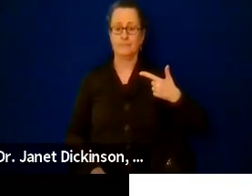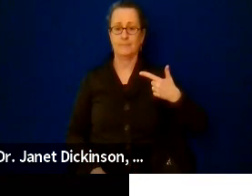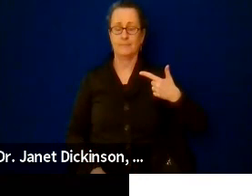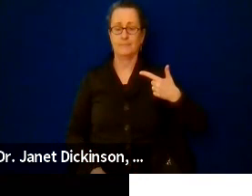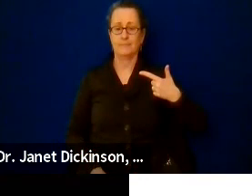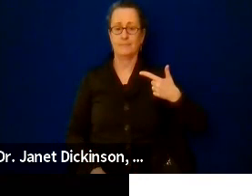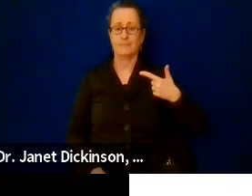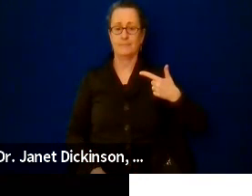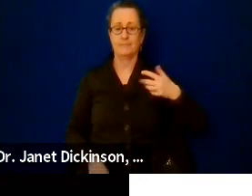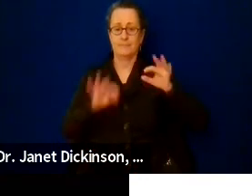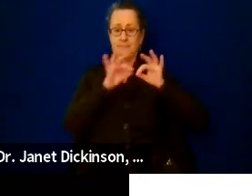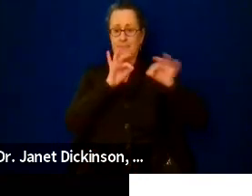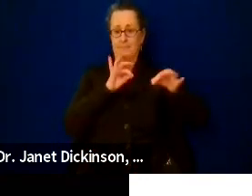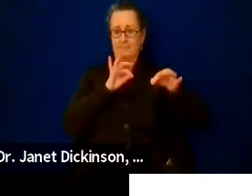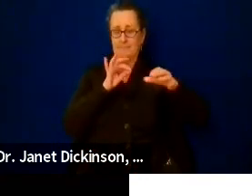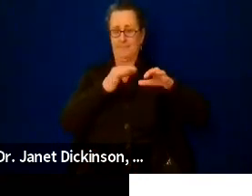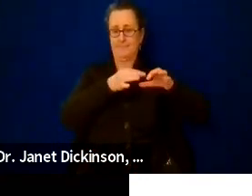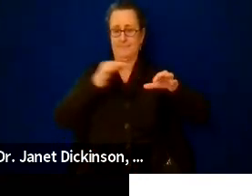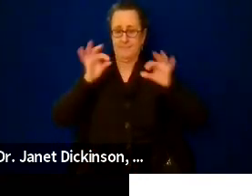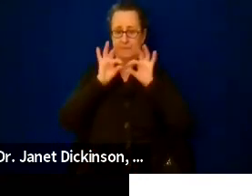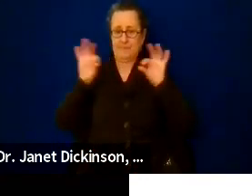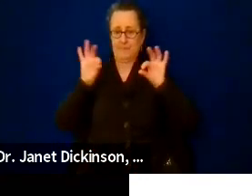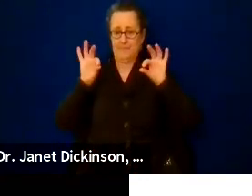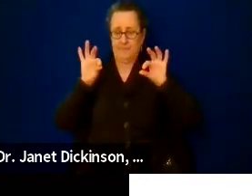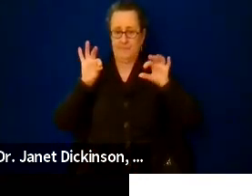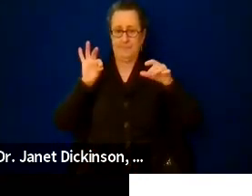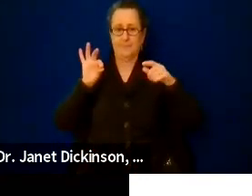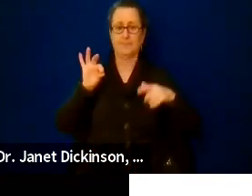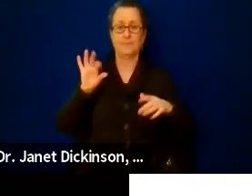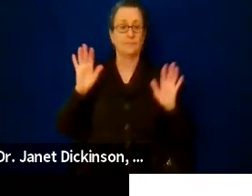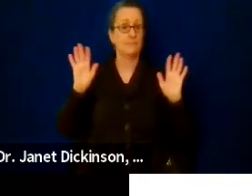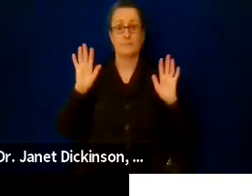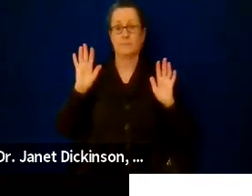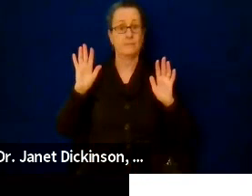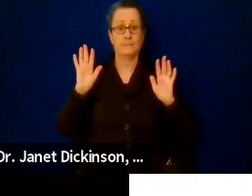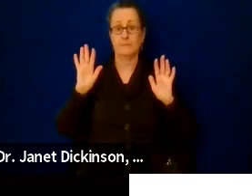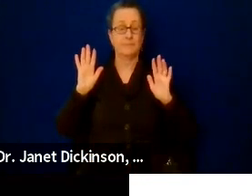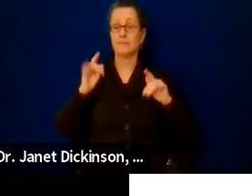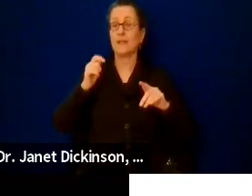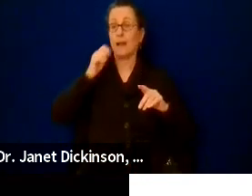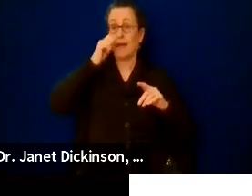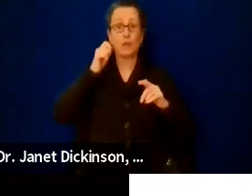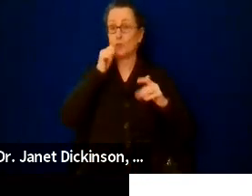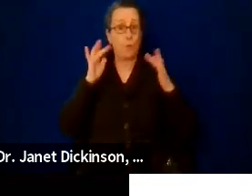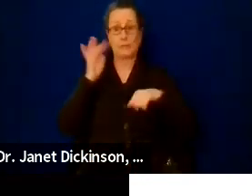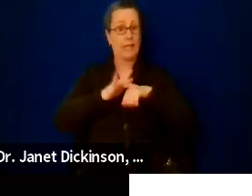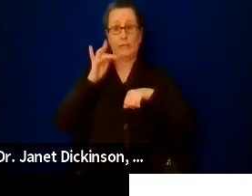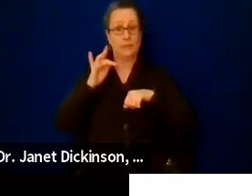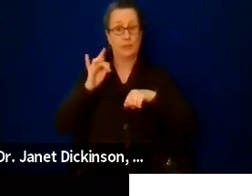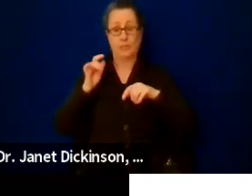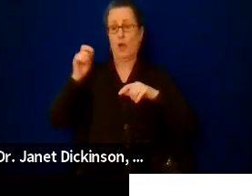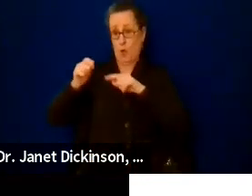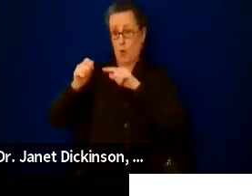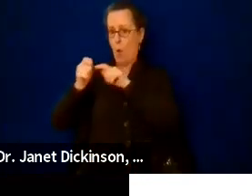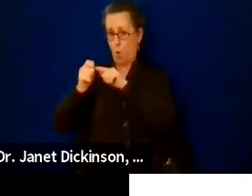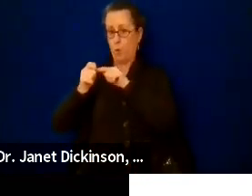Take out the nasal swab. Don't touch the side that you are gonna